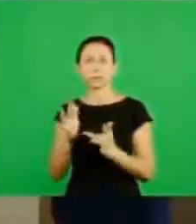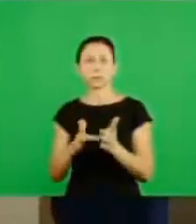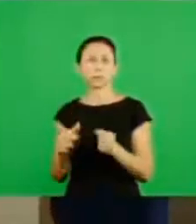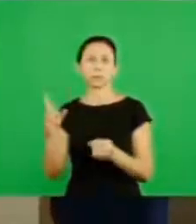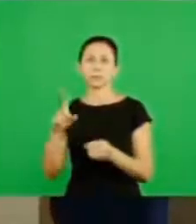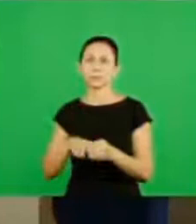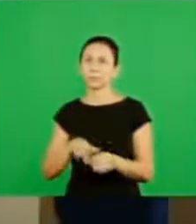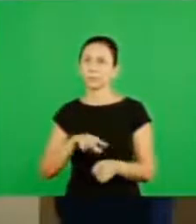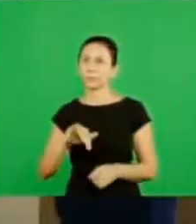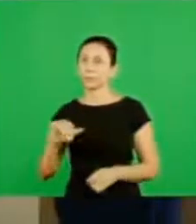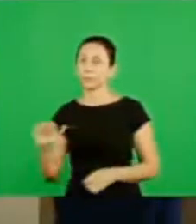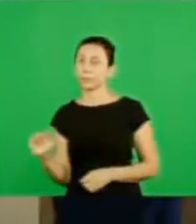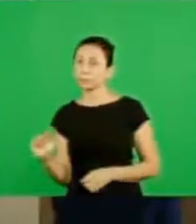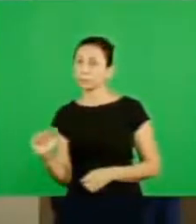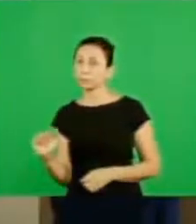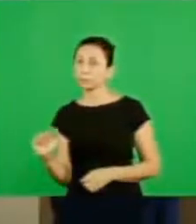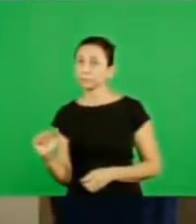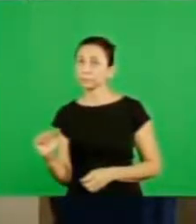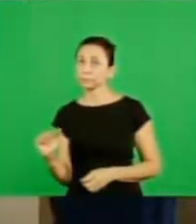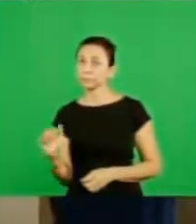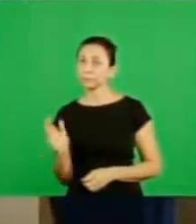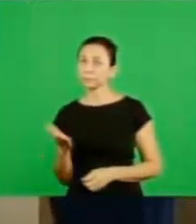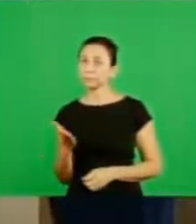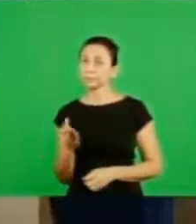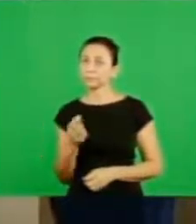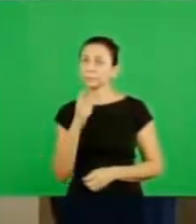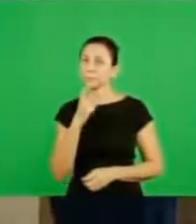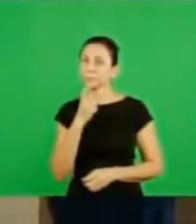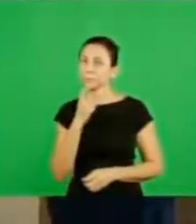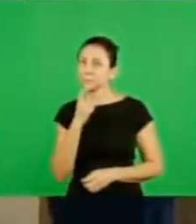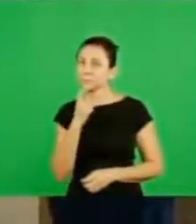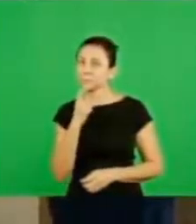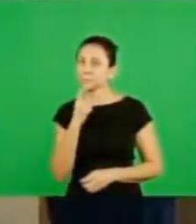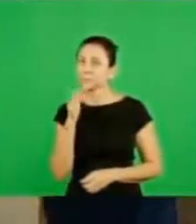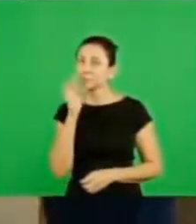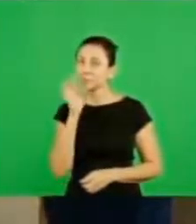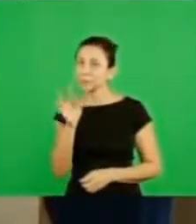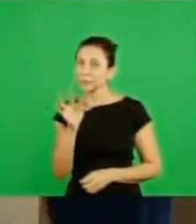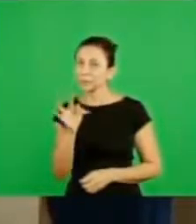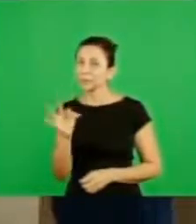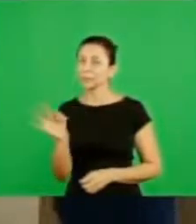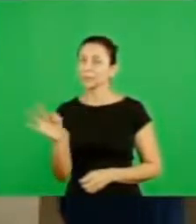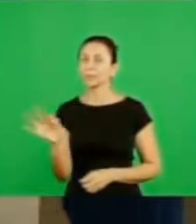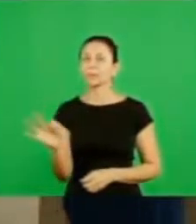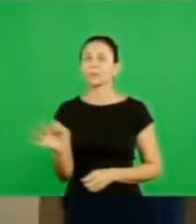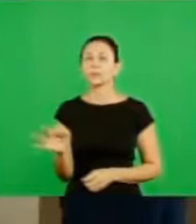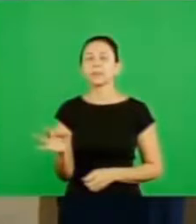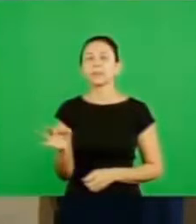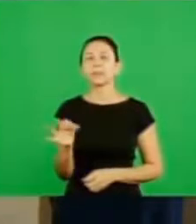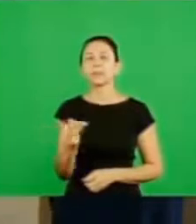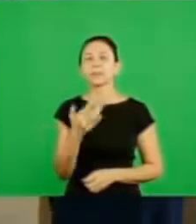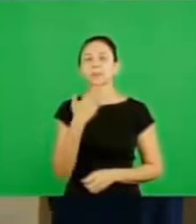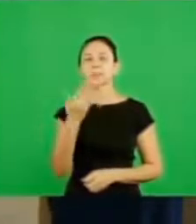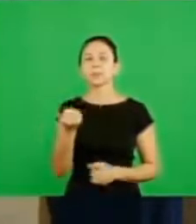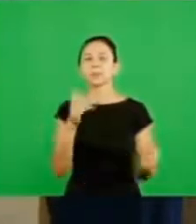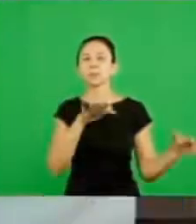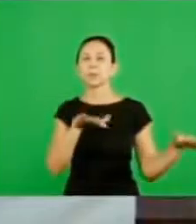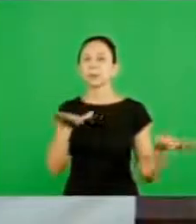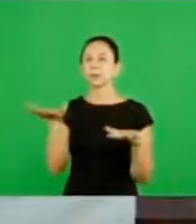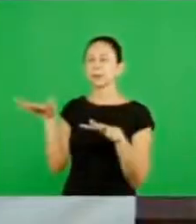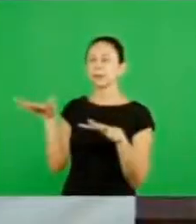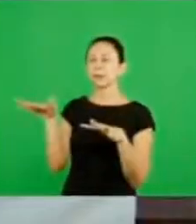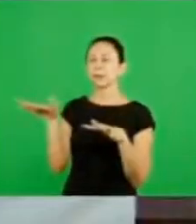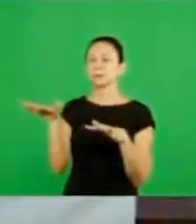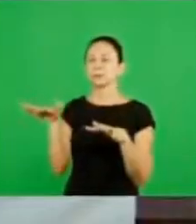Cry out on the high mountains, as the day of the Lord is coming, and it's already close. Look, I'd